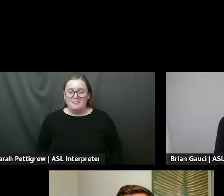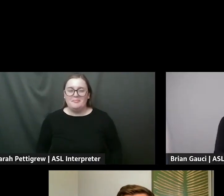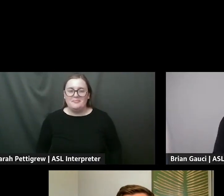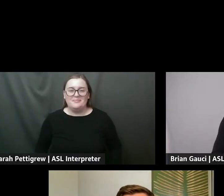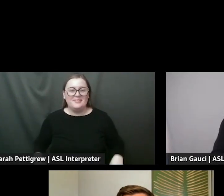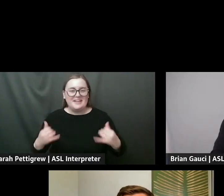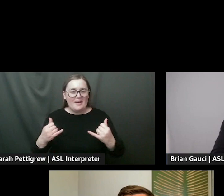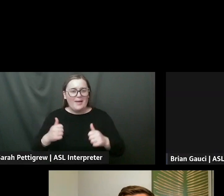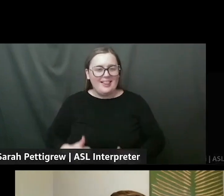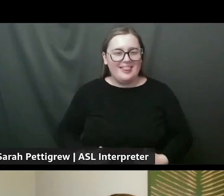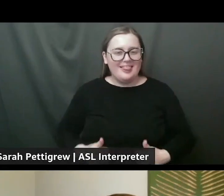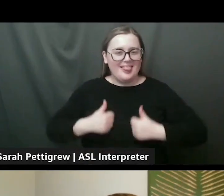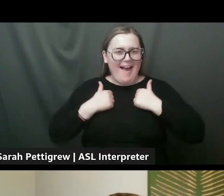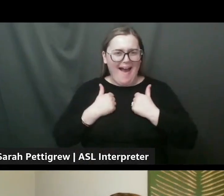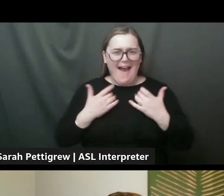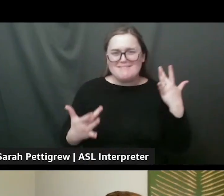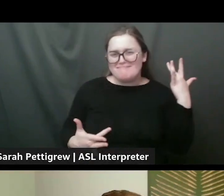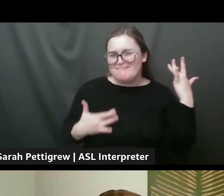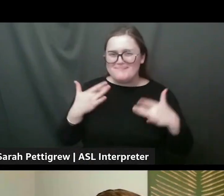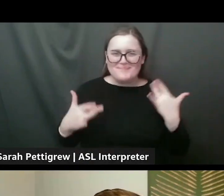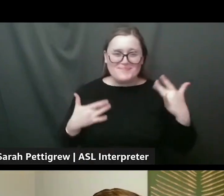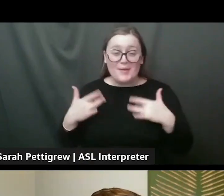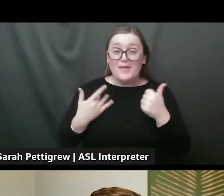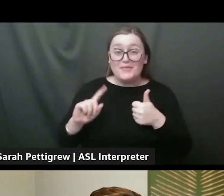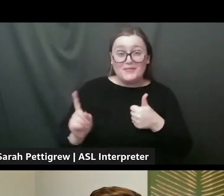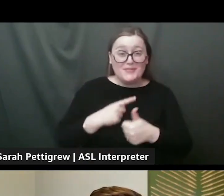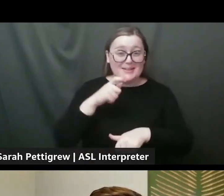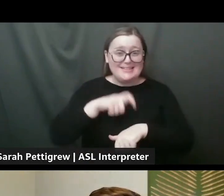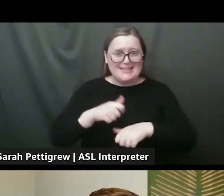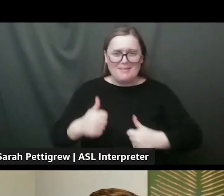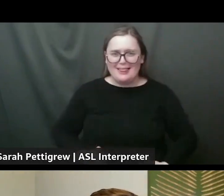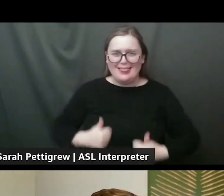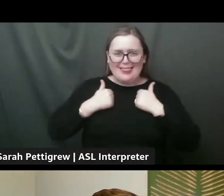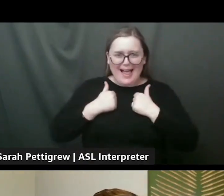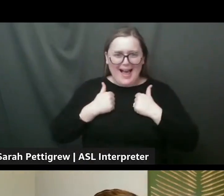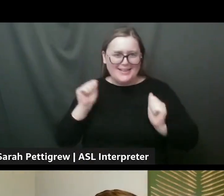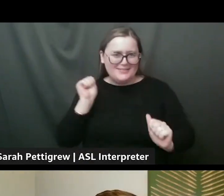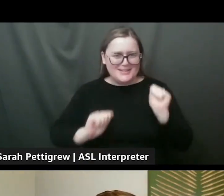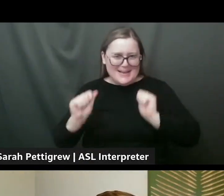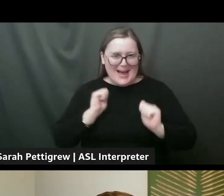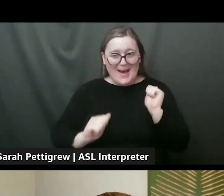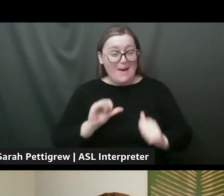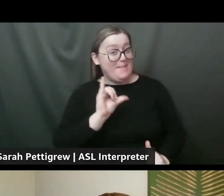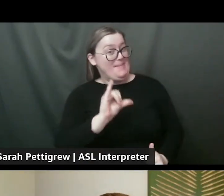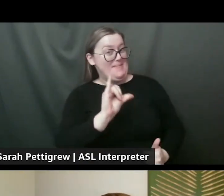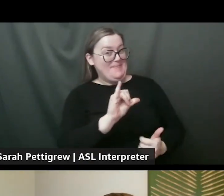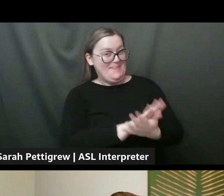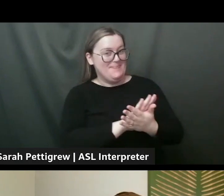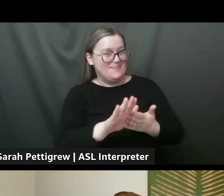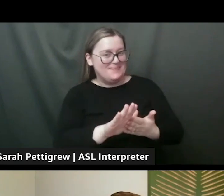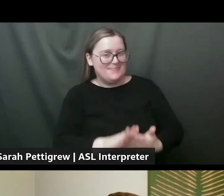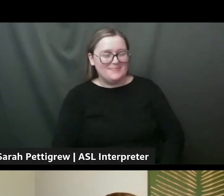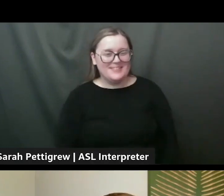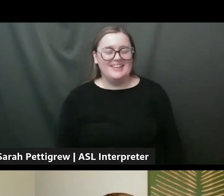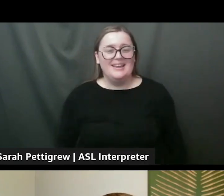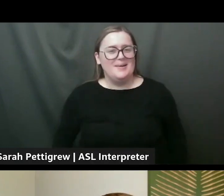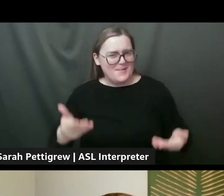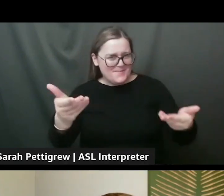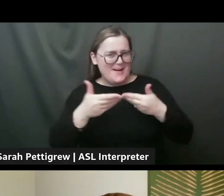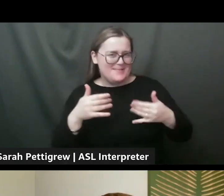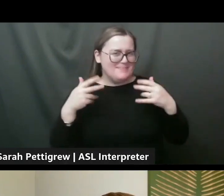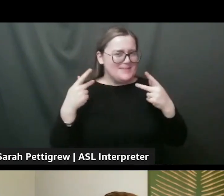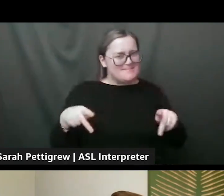is so exciting. It's my first live show. It is, Oh, yes. nice. Yeah. Well, yeah. Super. Welcome to the party,